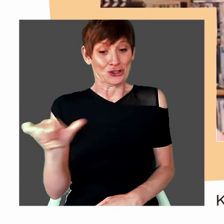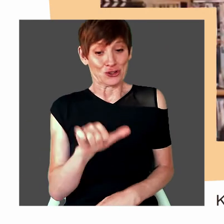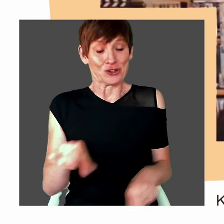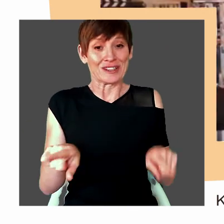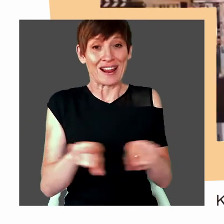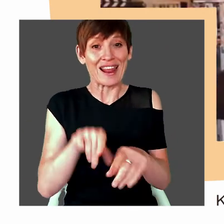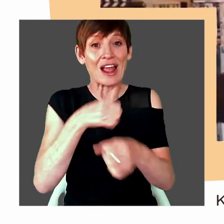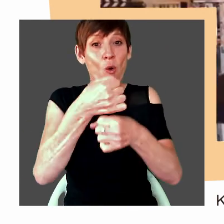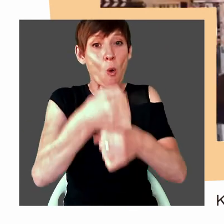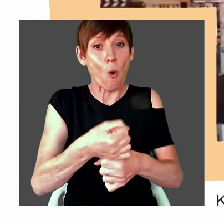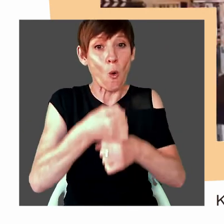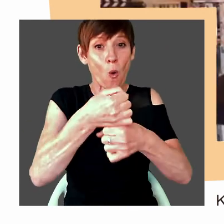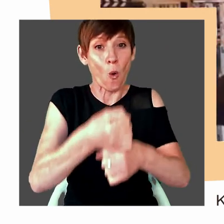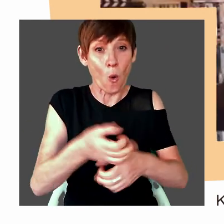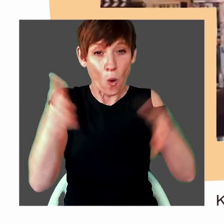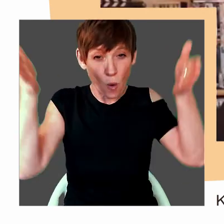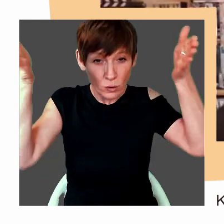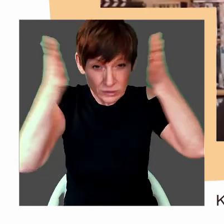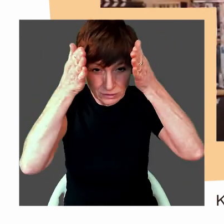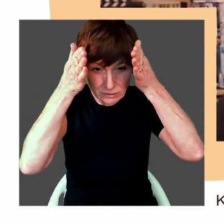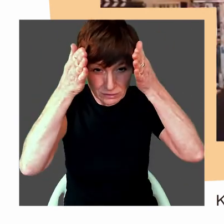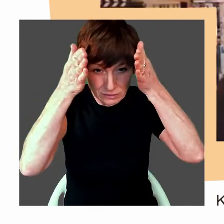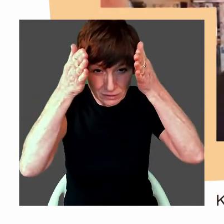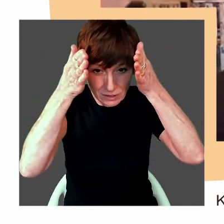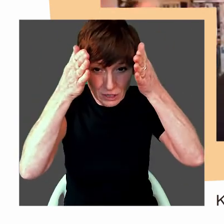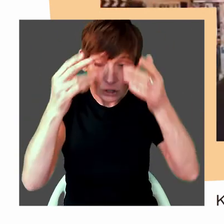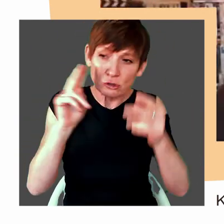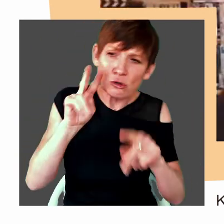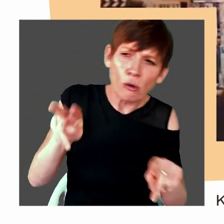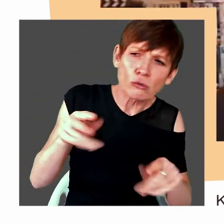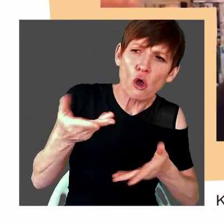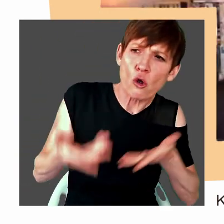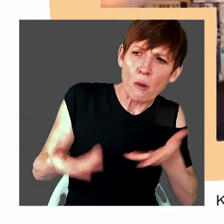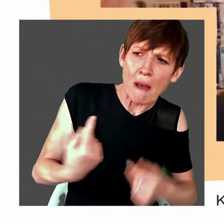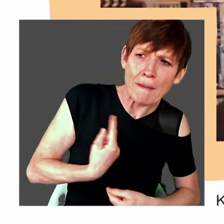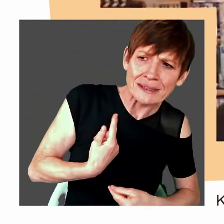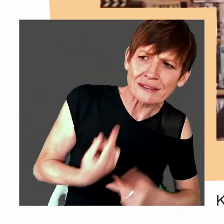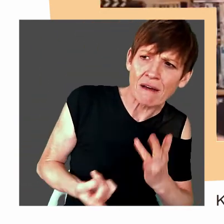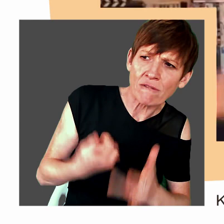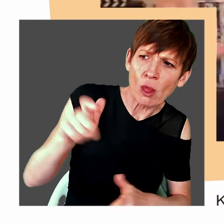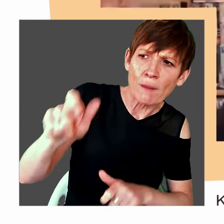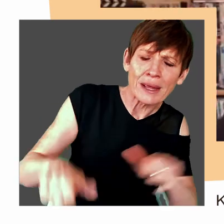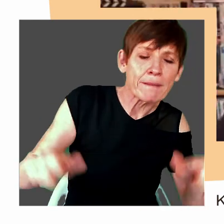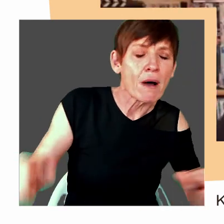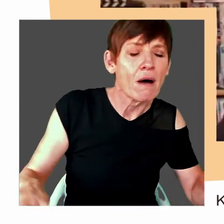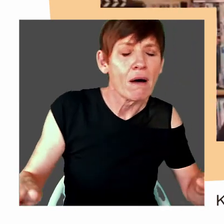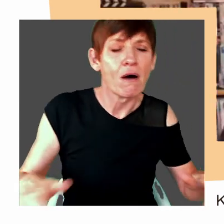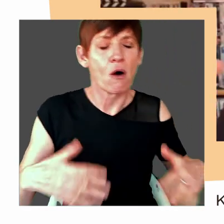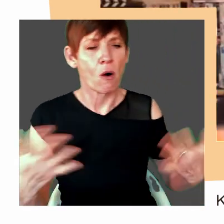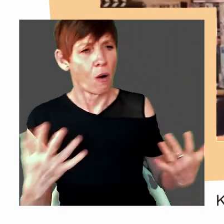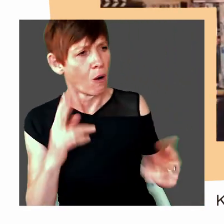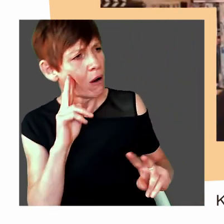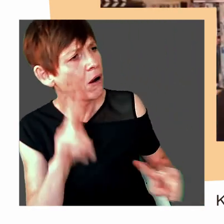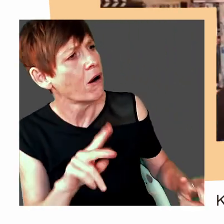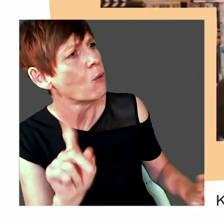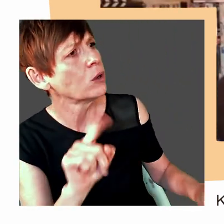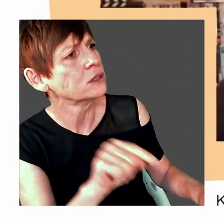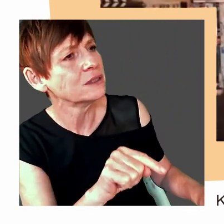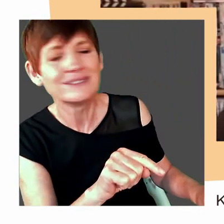the second you look to see what somebody else is doing, or you start measuring yourself against other people's success, or you start taking all that into account, that's when you